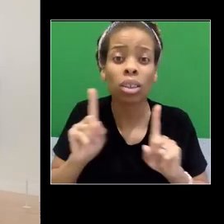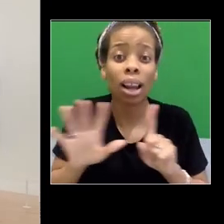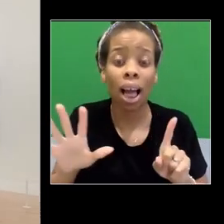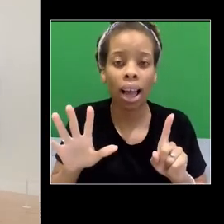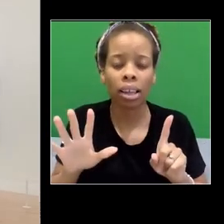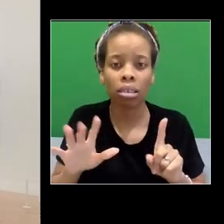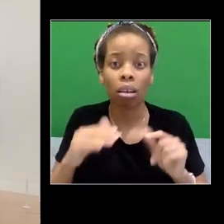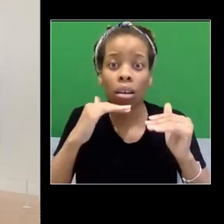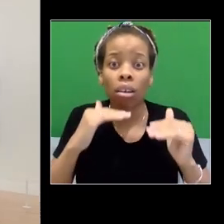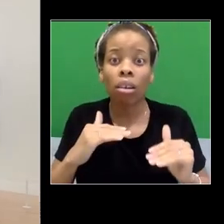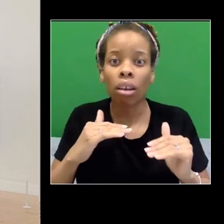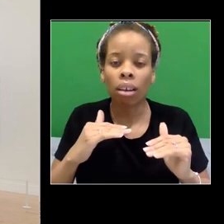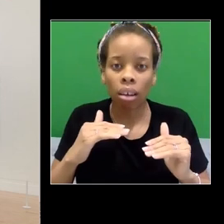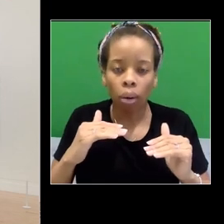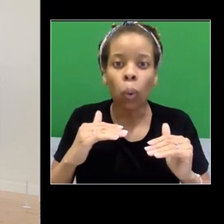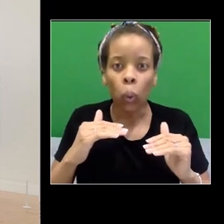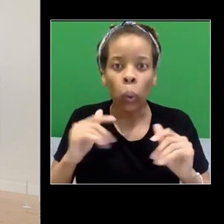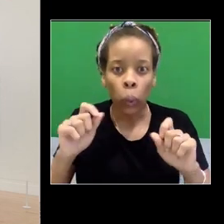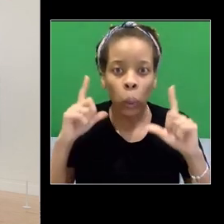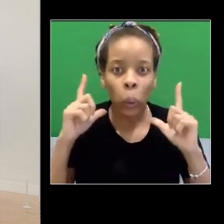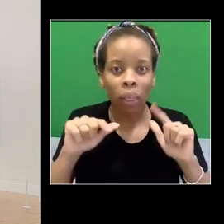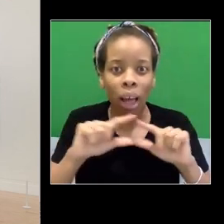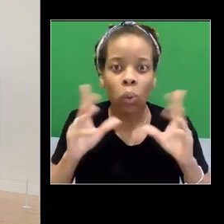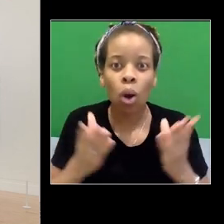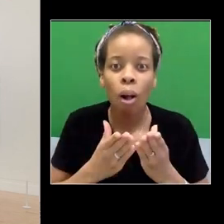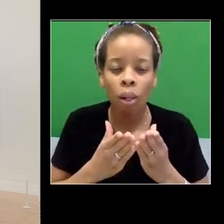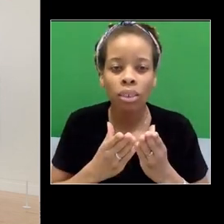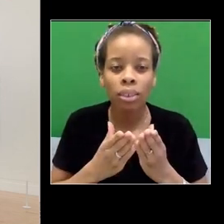world, that it's a far cry from